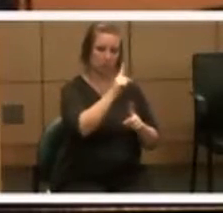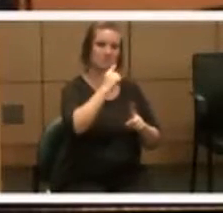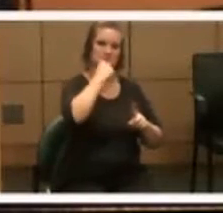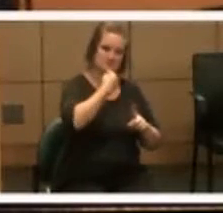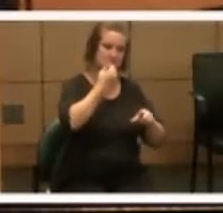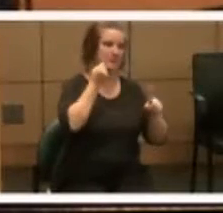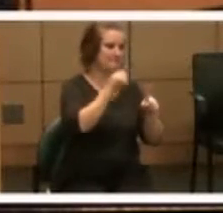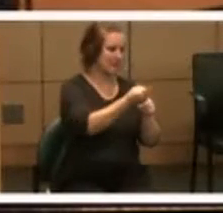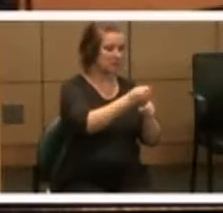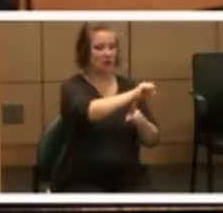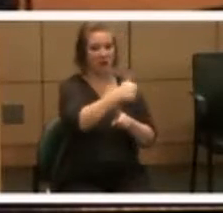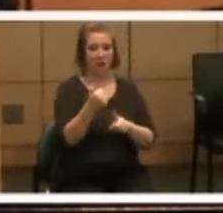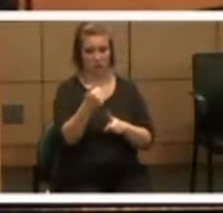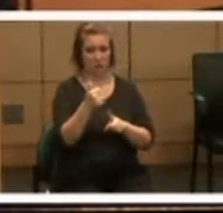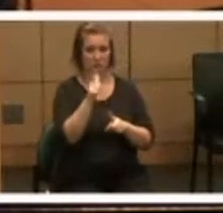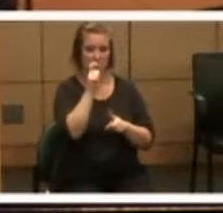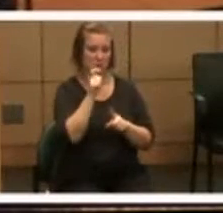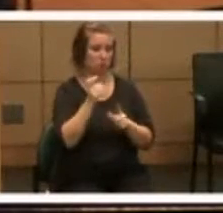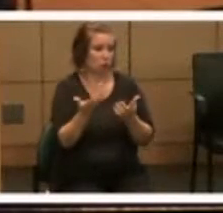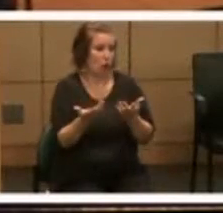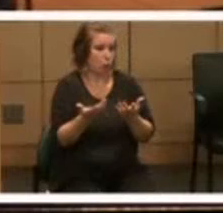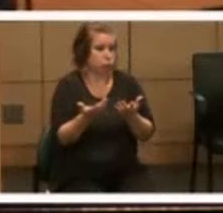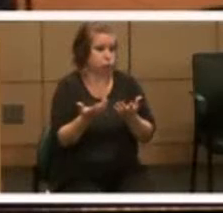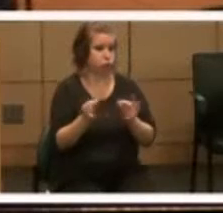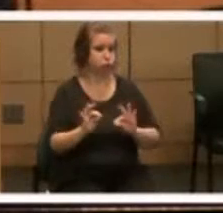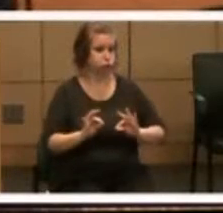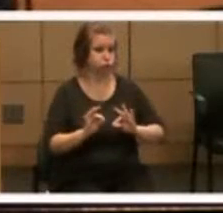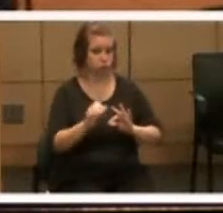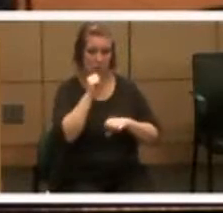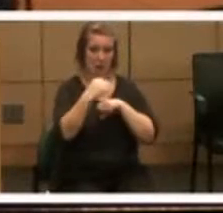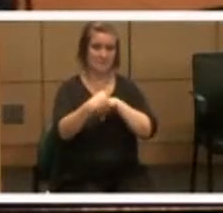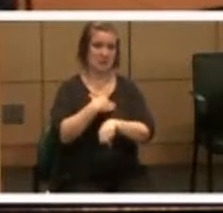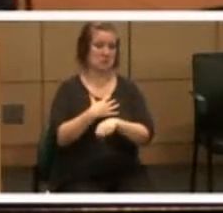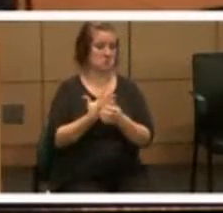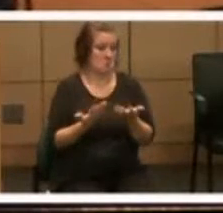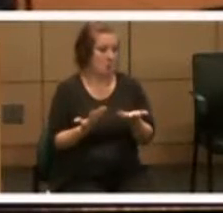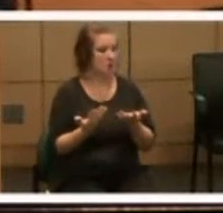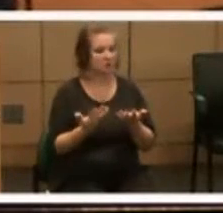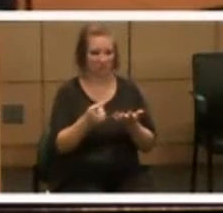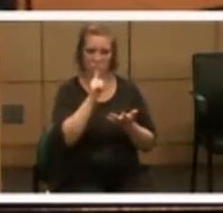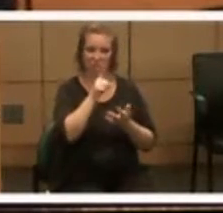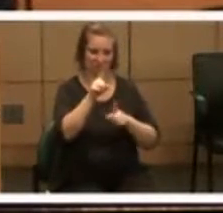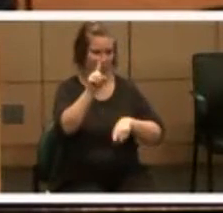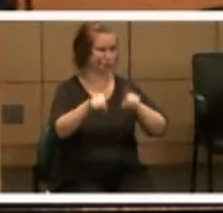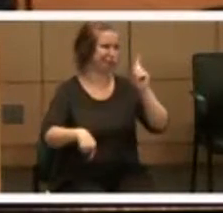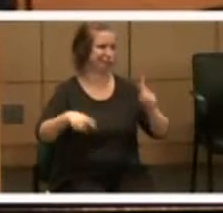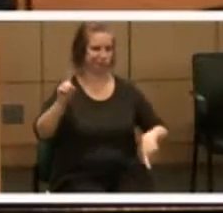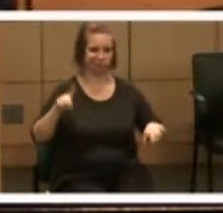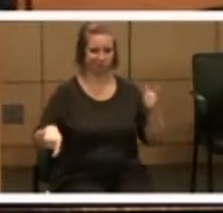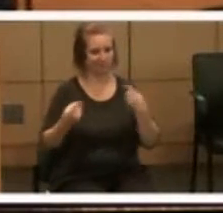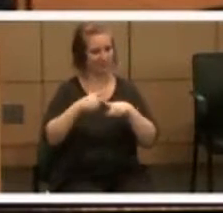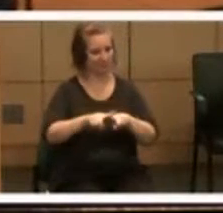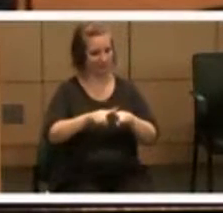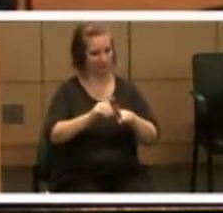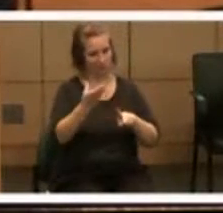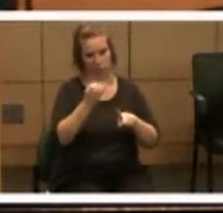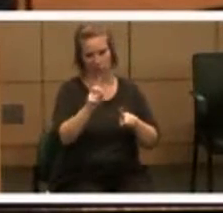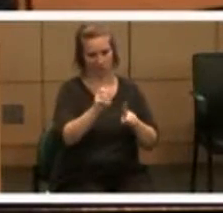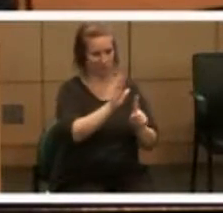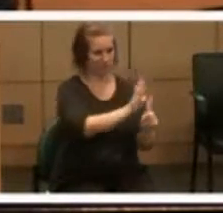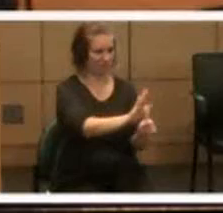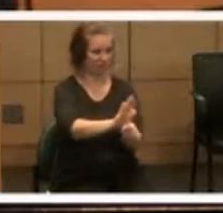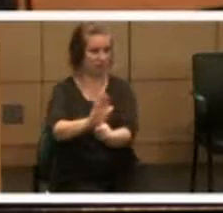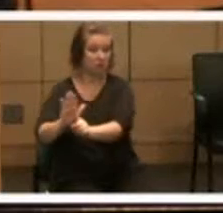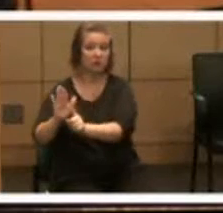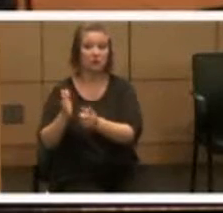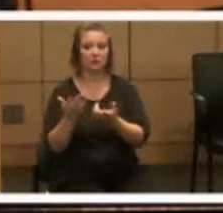impacted, and others who, you know, don't think it matters at all. So it really does vary from child to child. Of